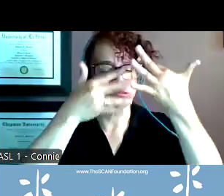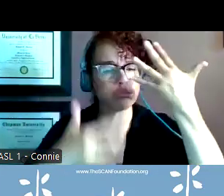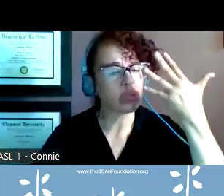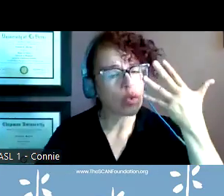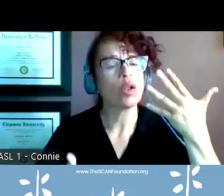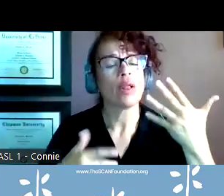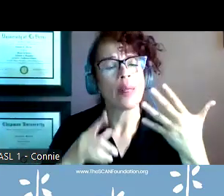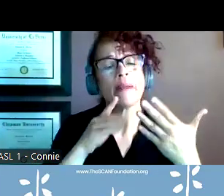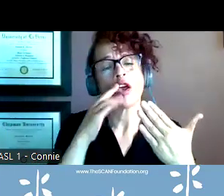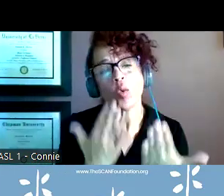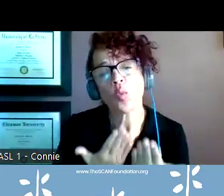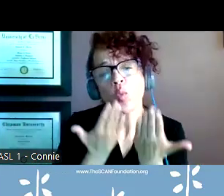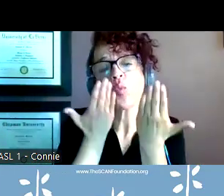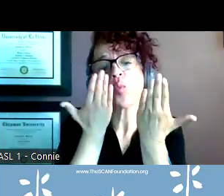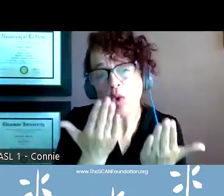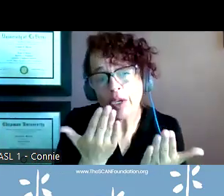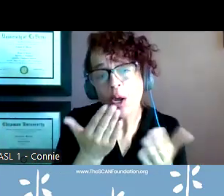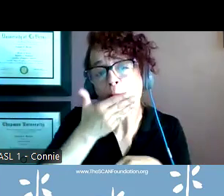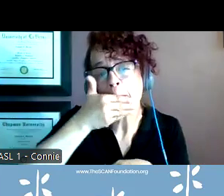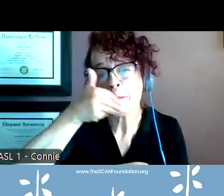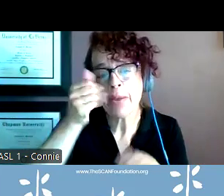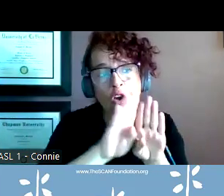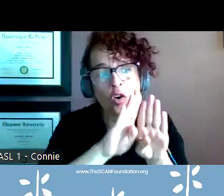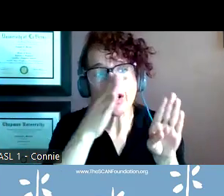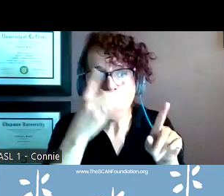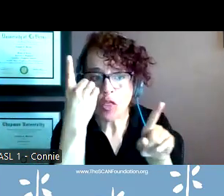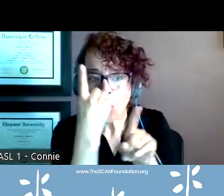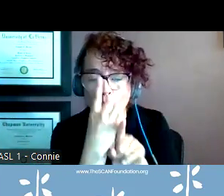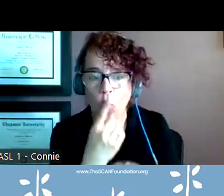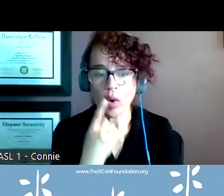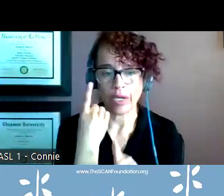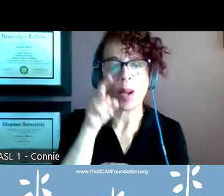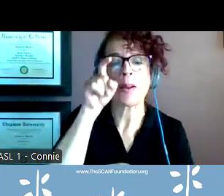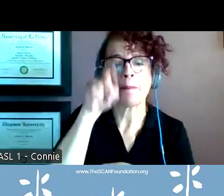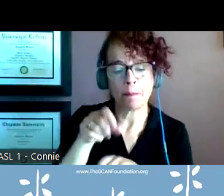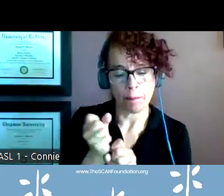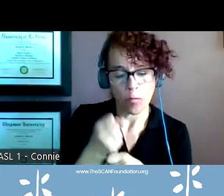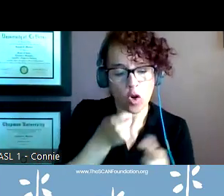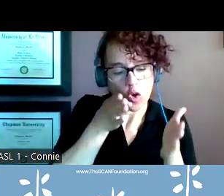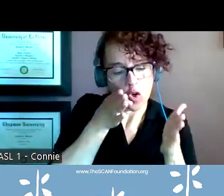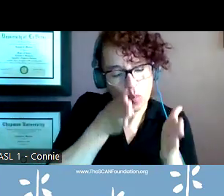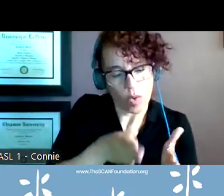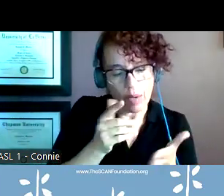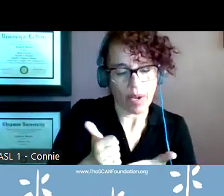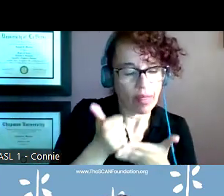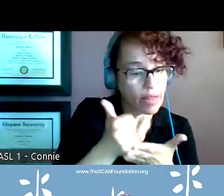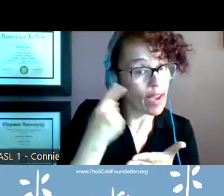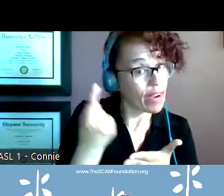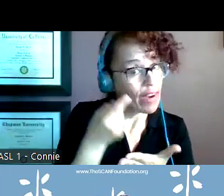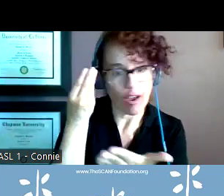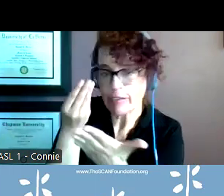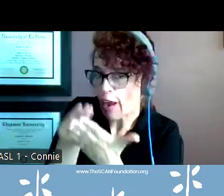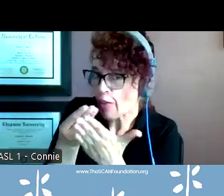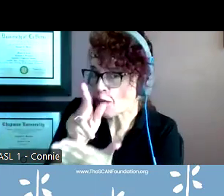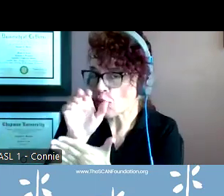And the recommendations for what is the best door, the correct one, must make the person being helped, not the funding